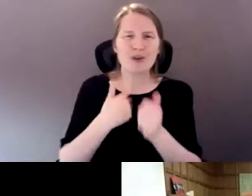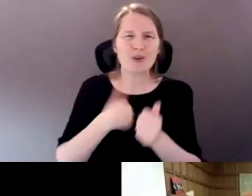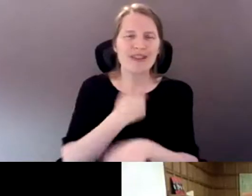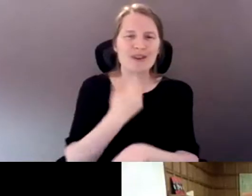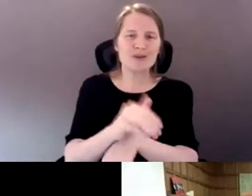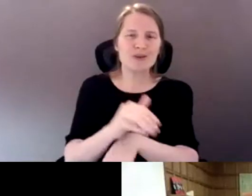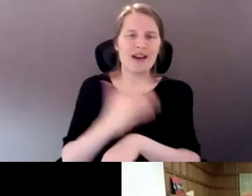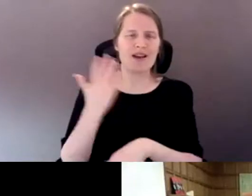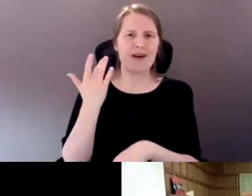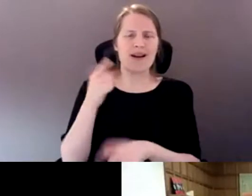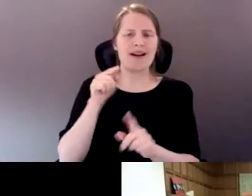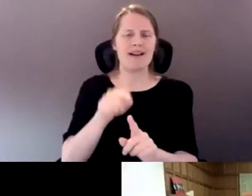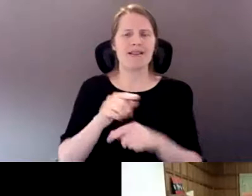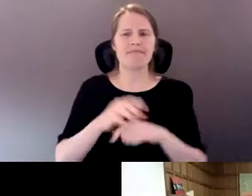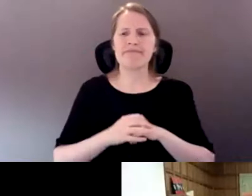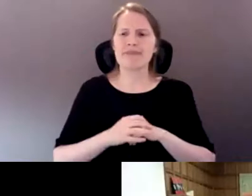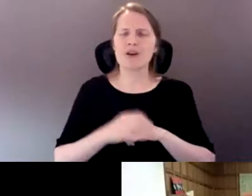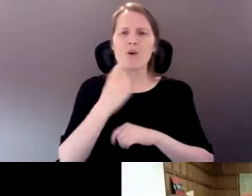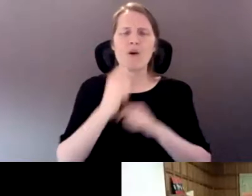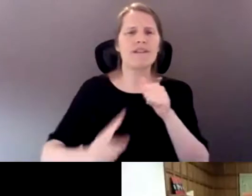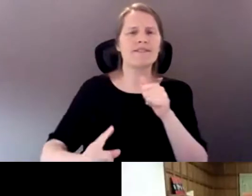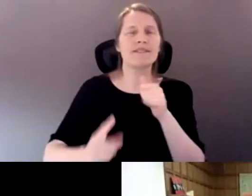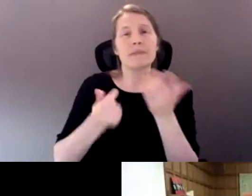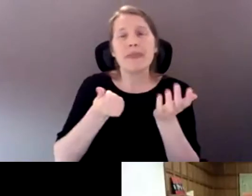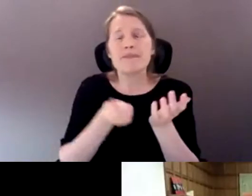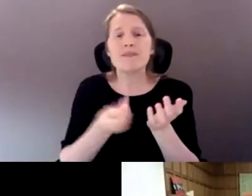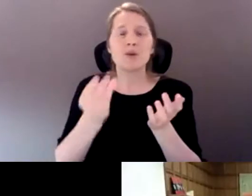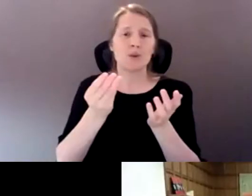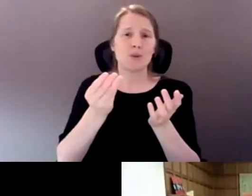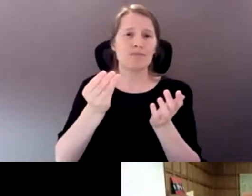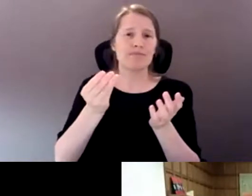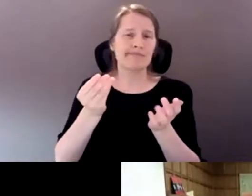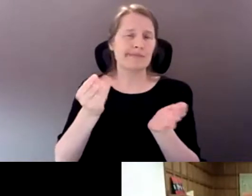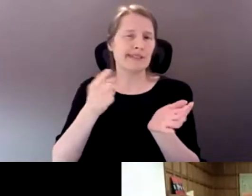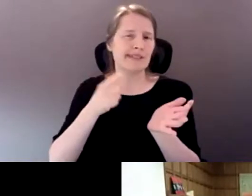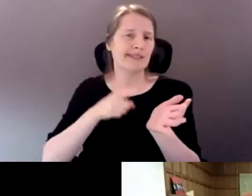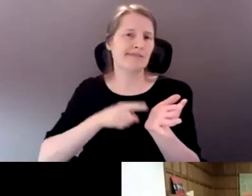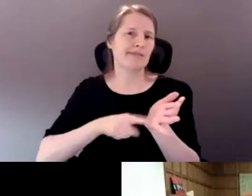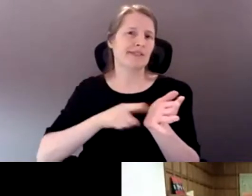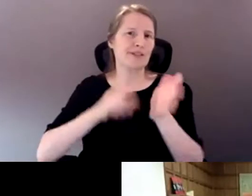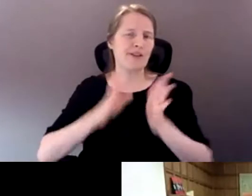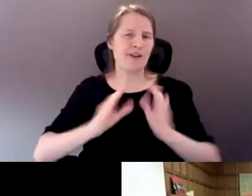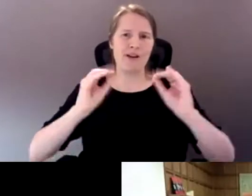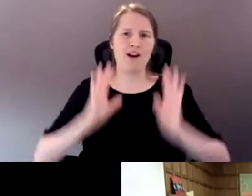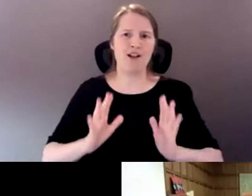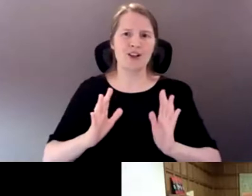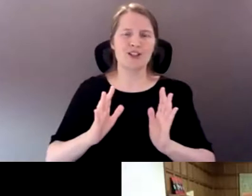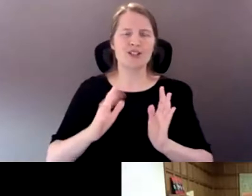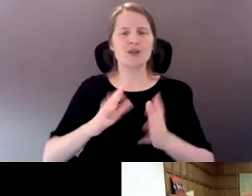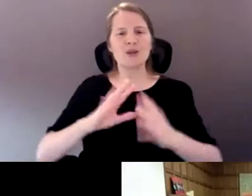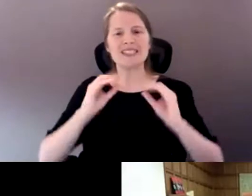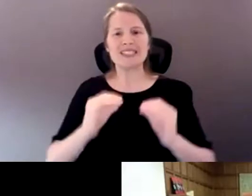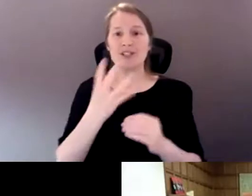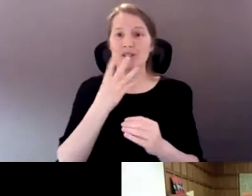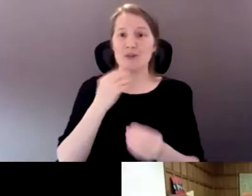few scholars that I can say in teaching Jewish history, I continually refer